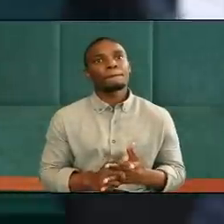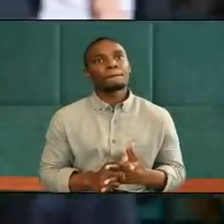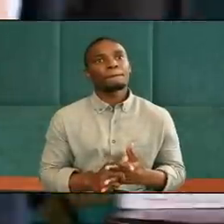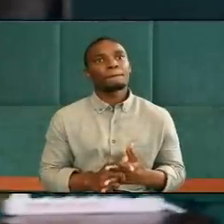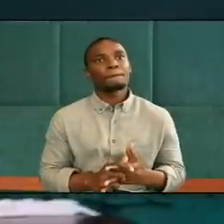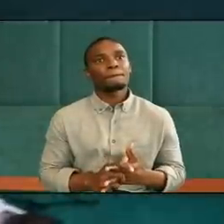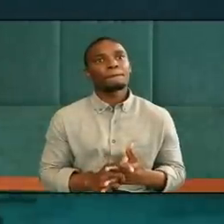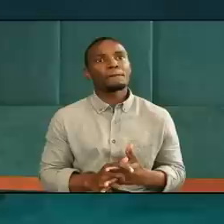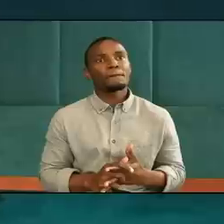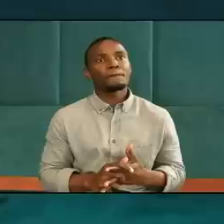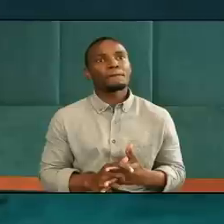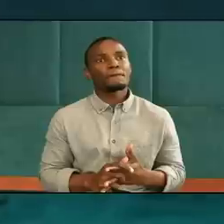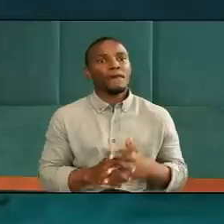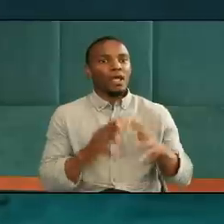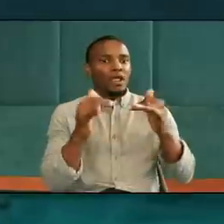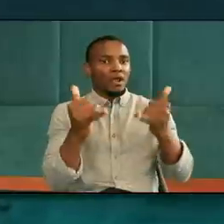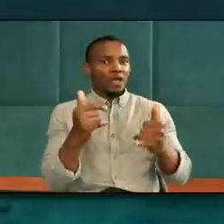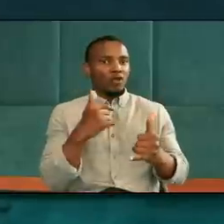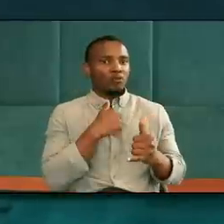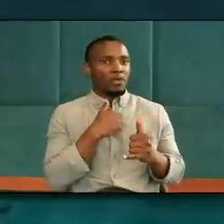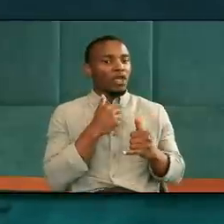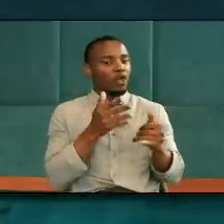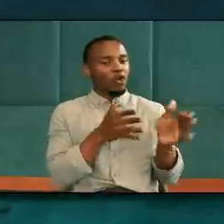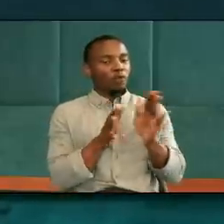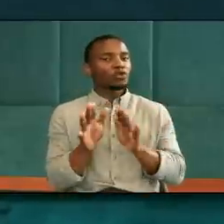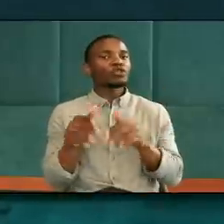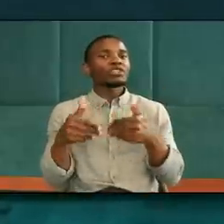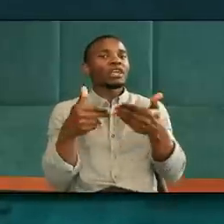So I'm going to open this altar again.